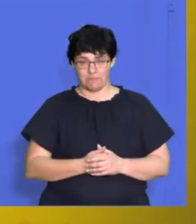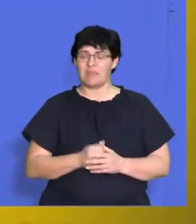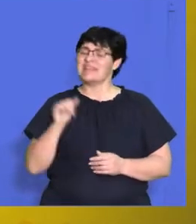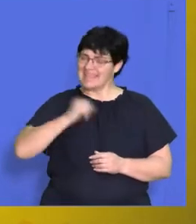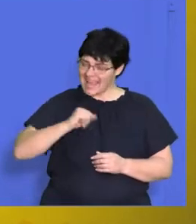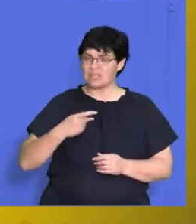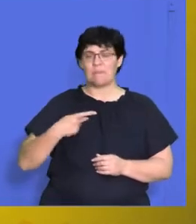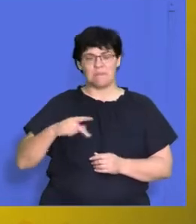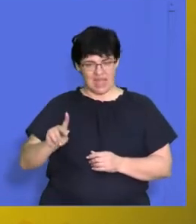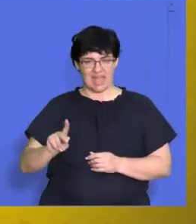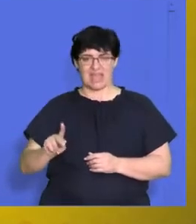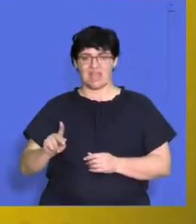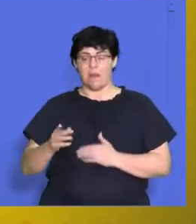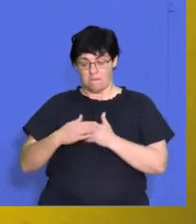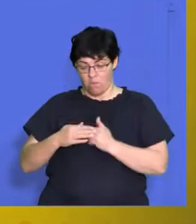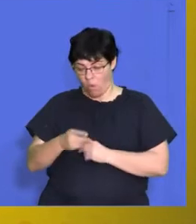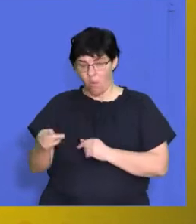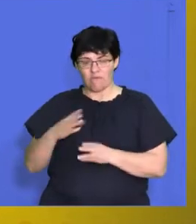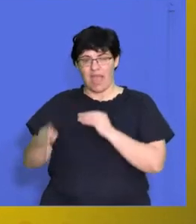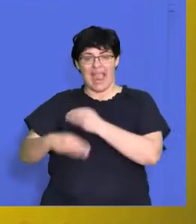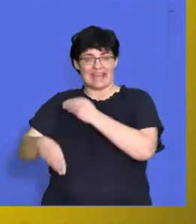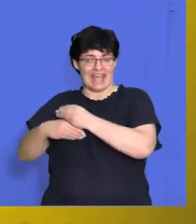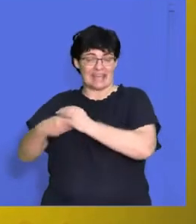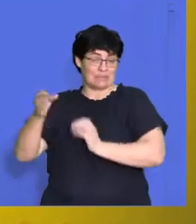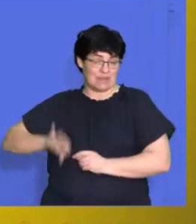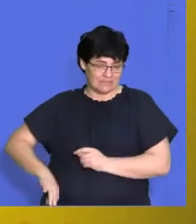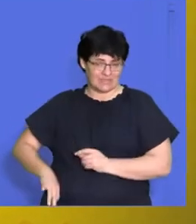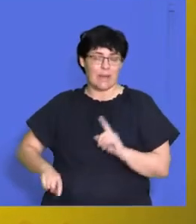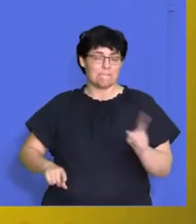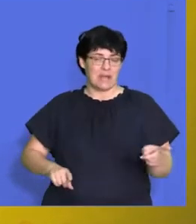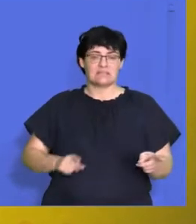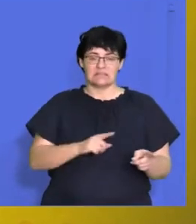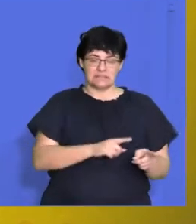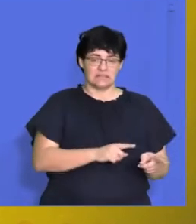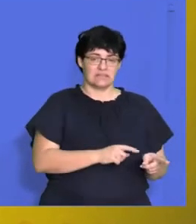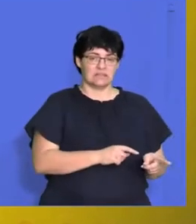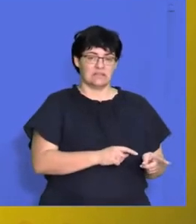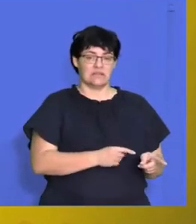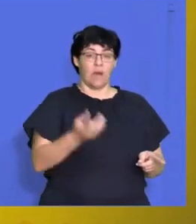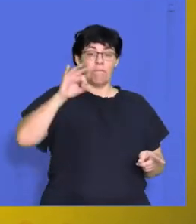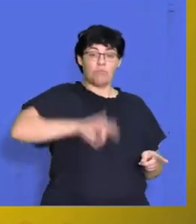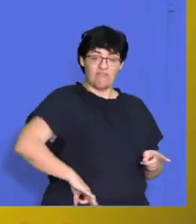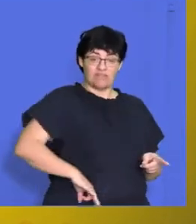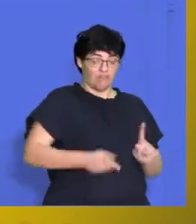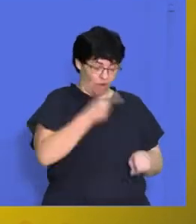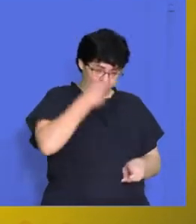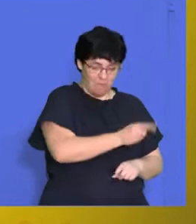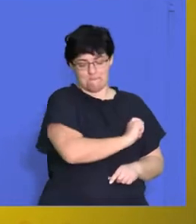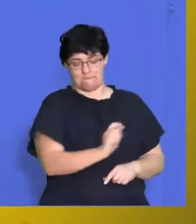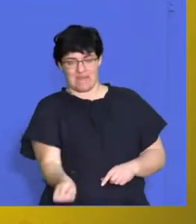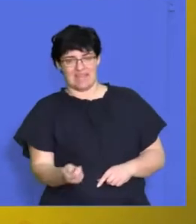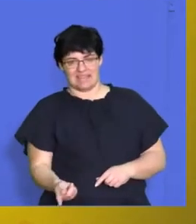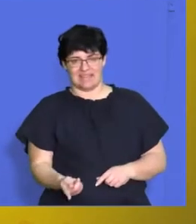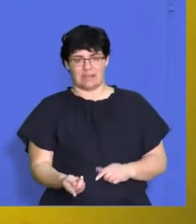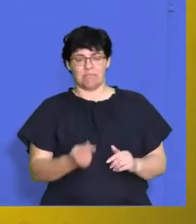we're paying more for these fringe benefits now, so now there's going to be less profit for the business because that's seen